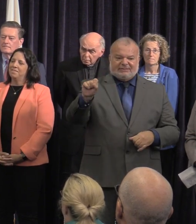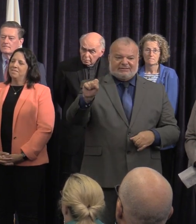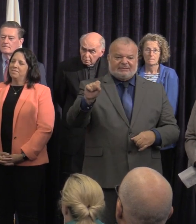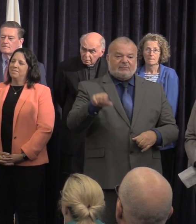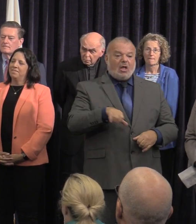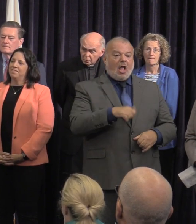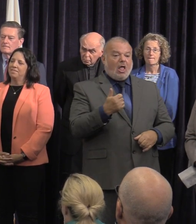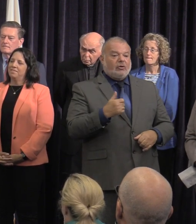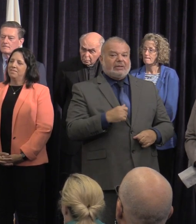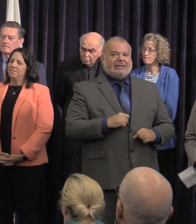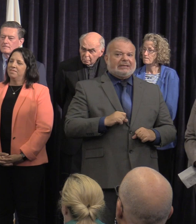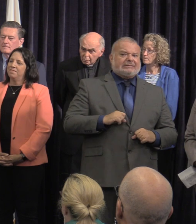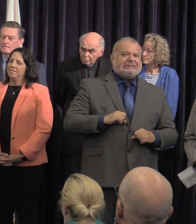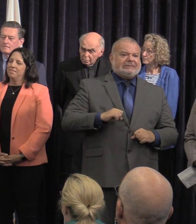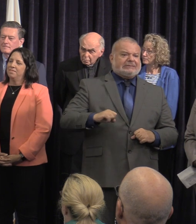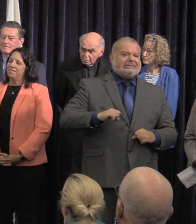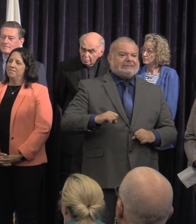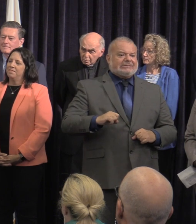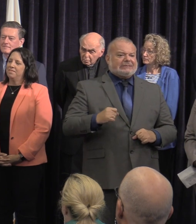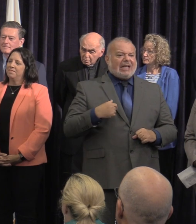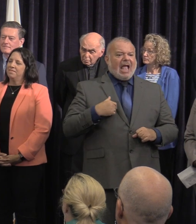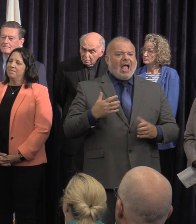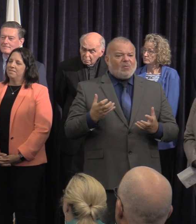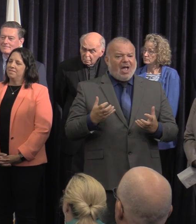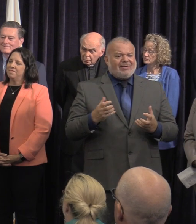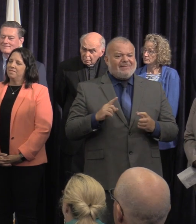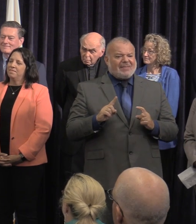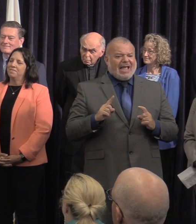leaders said, yes, I have